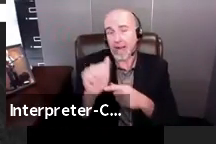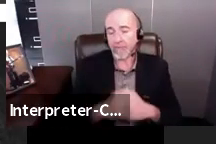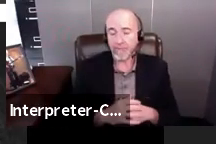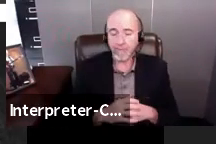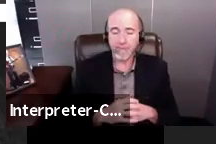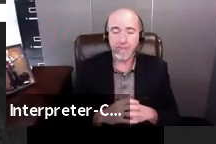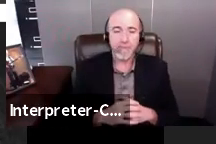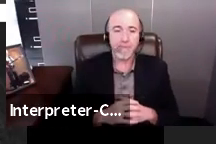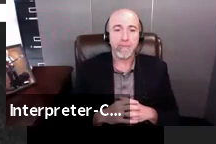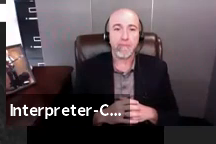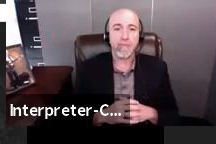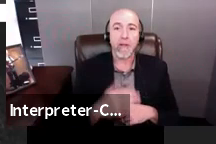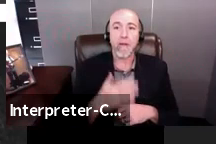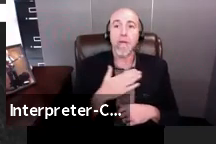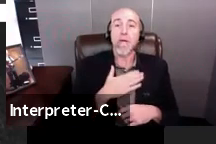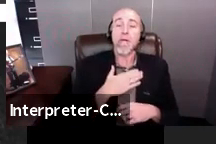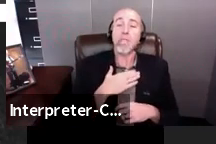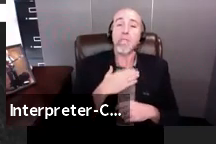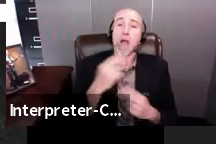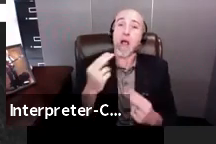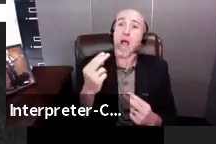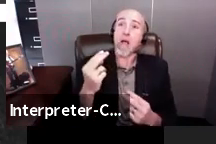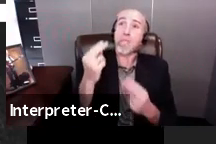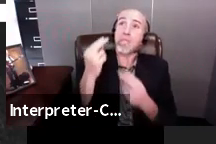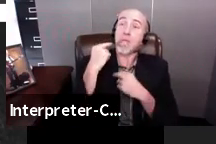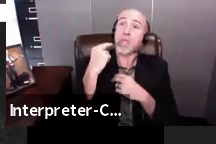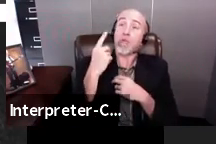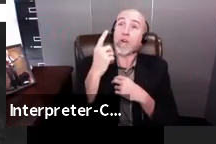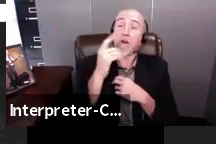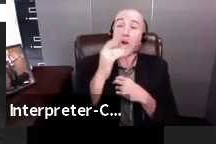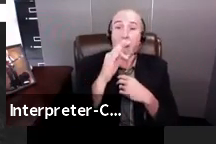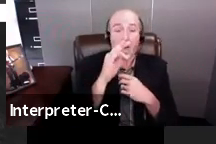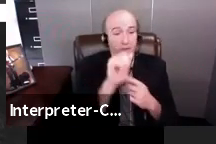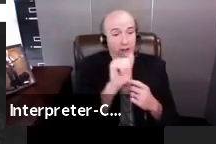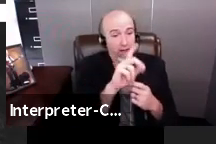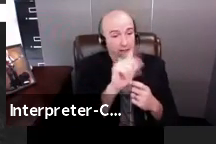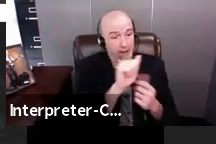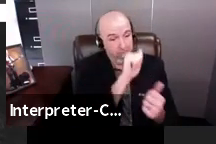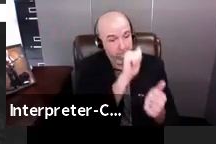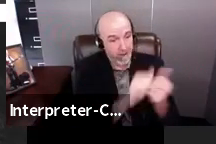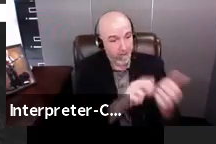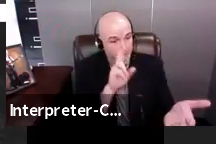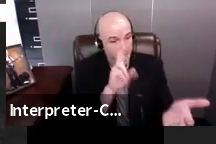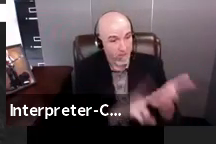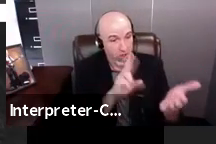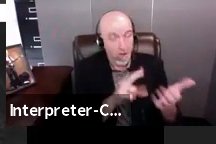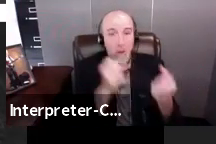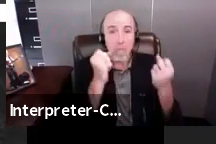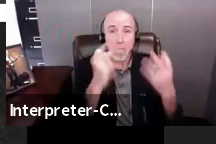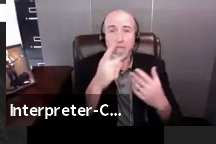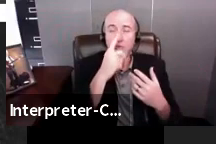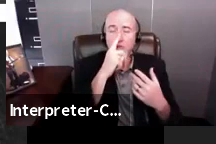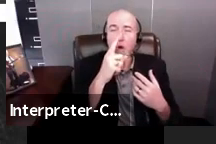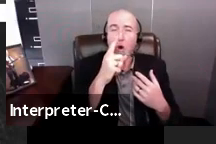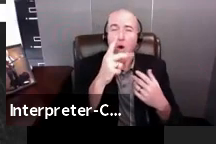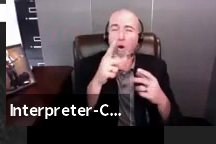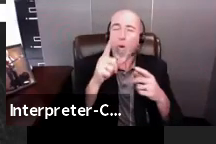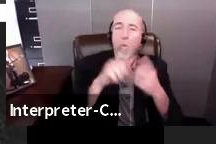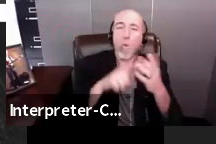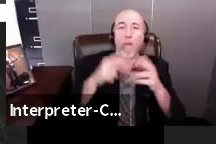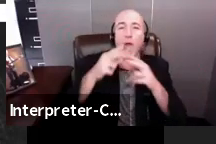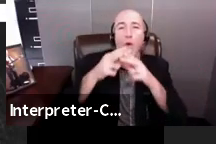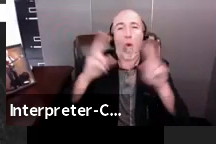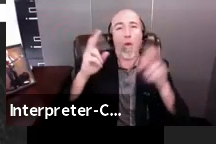of the passage of the ADA, many of you may have seen what was called the Capitol Crawl,